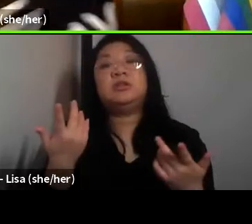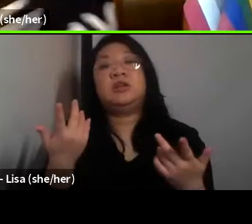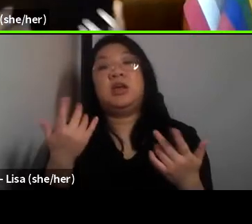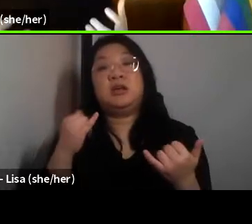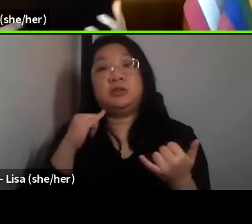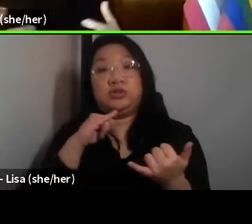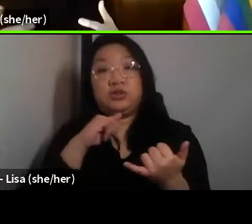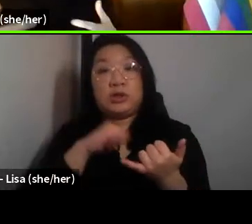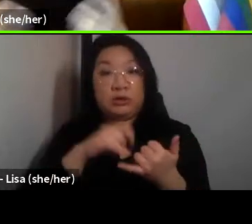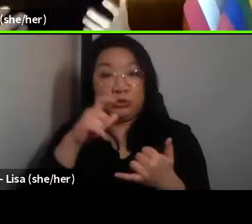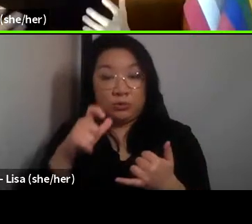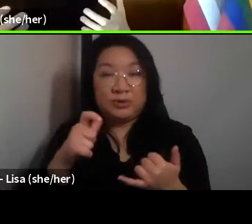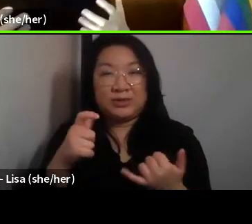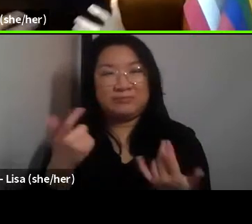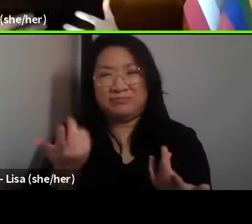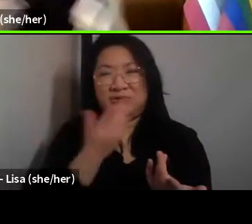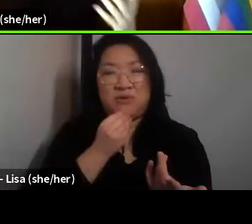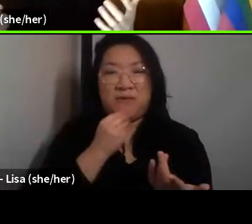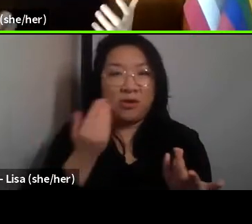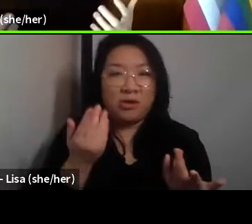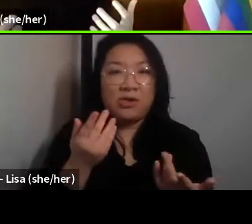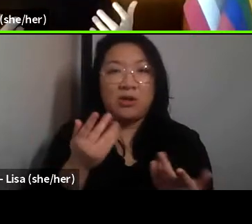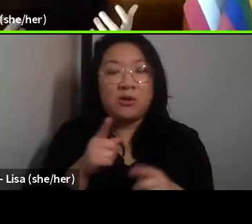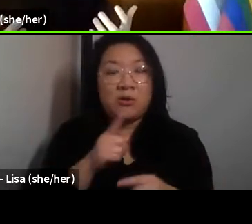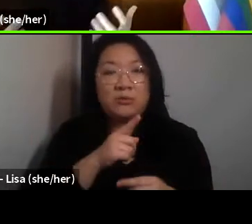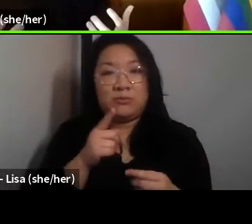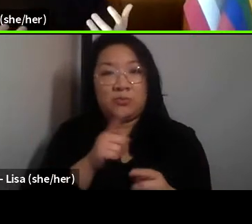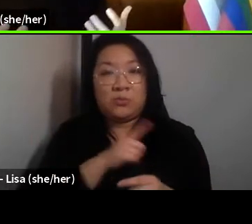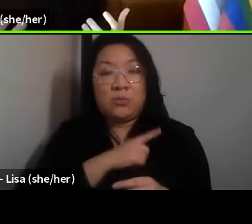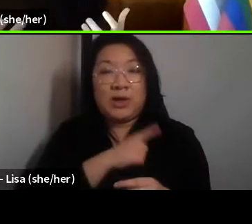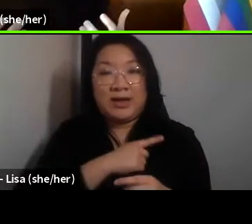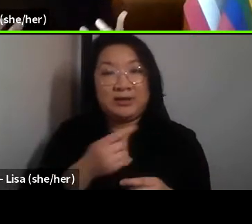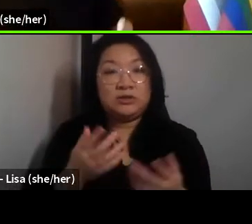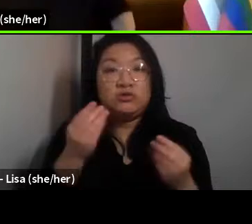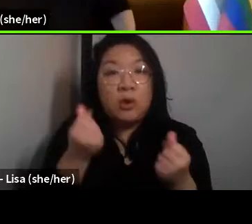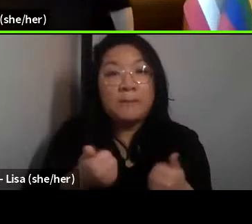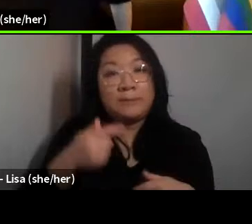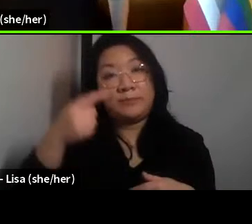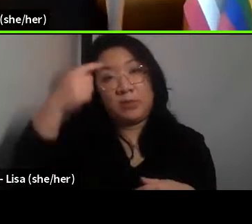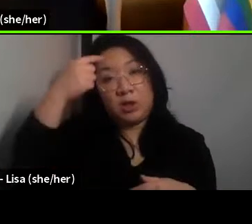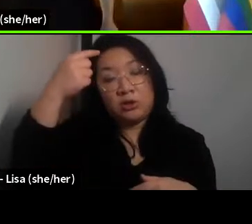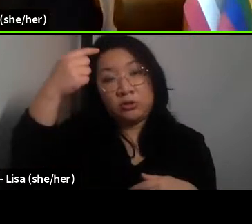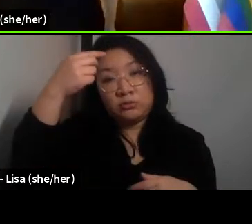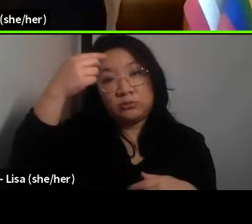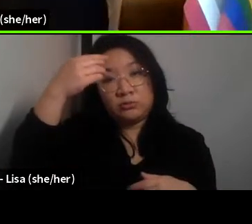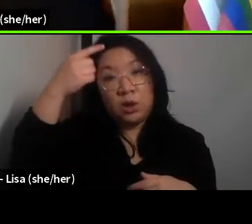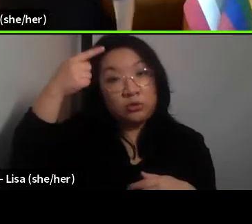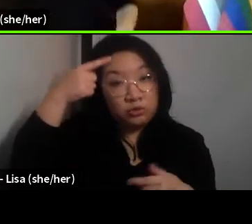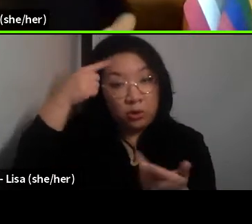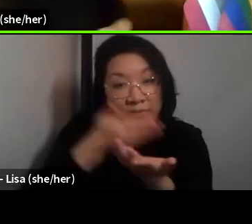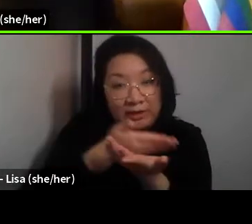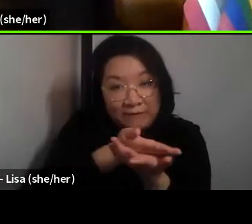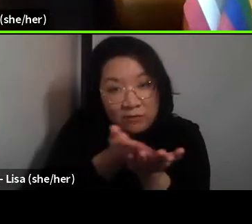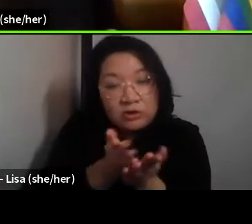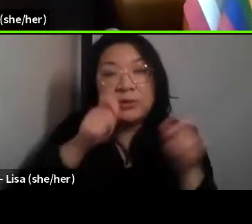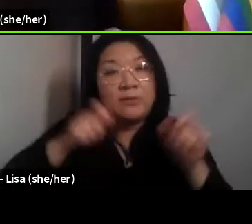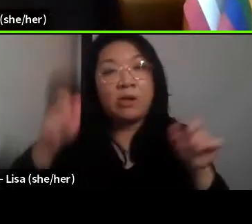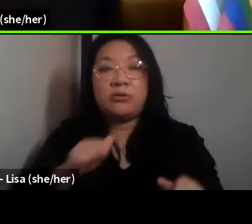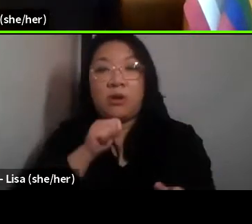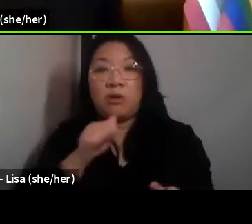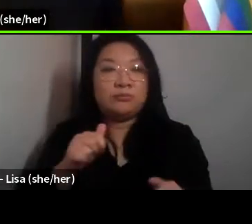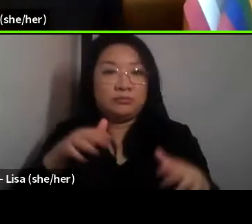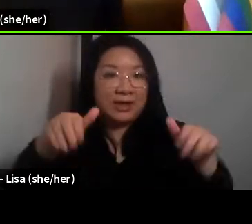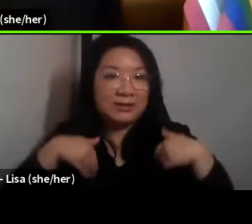is as unhelpful to neurodiverse people who are not on the asexual and aromantic spectrum. And that, you know, those